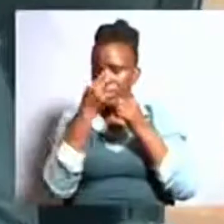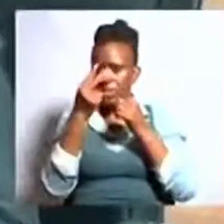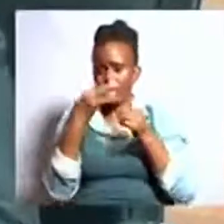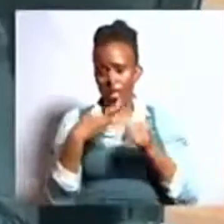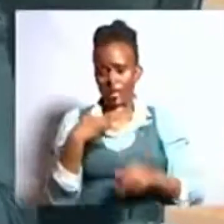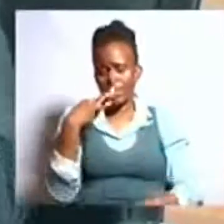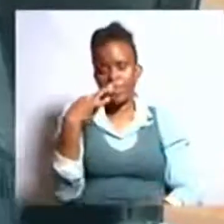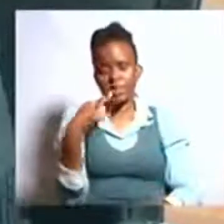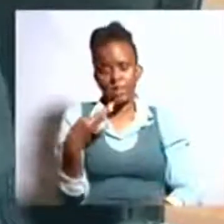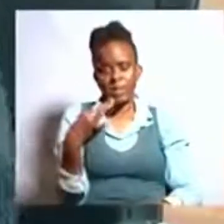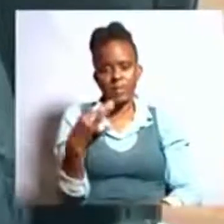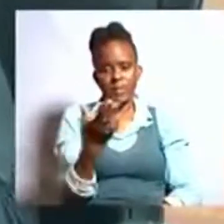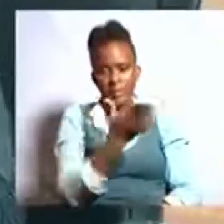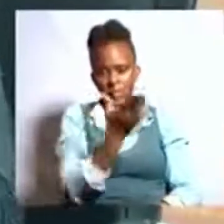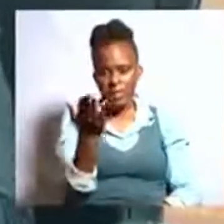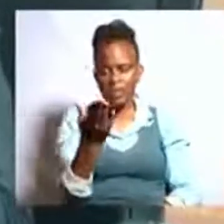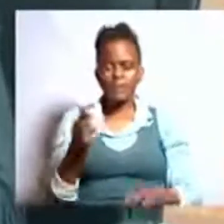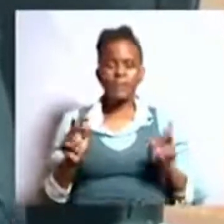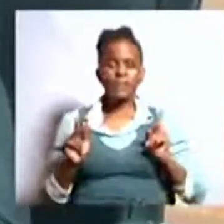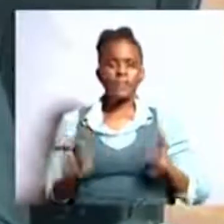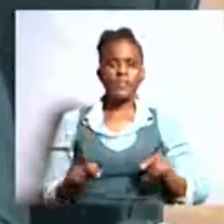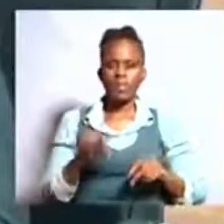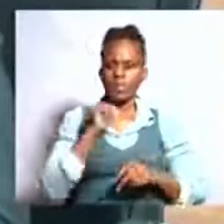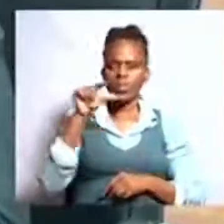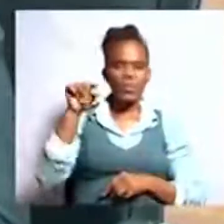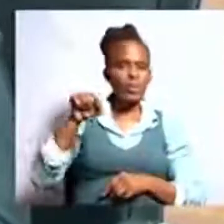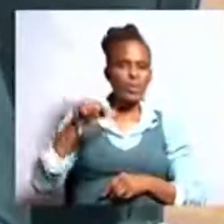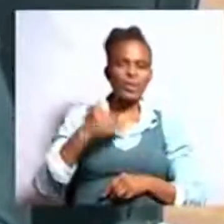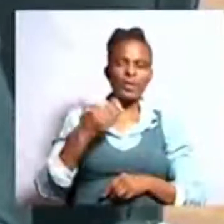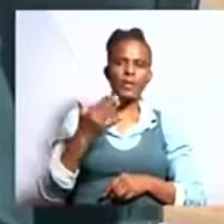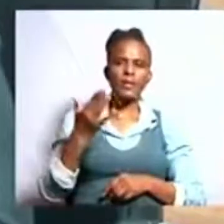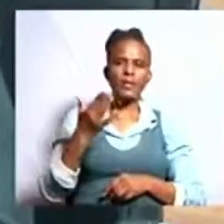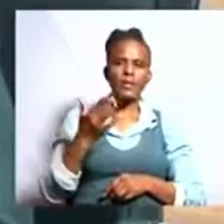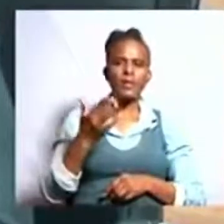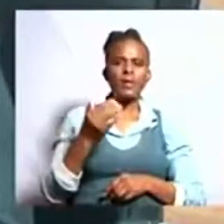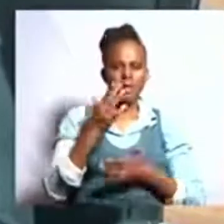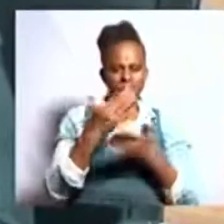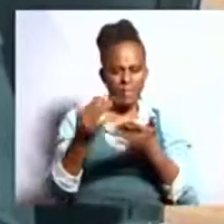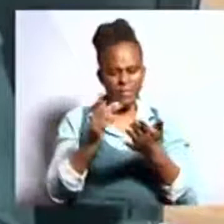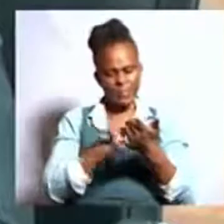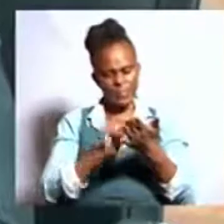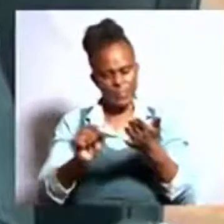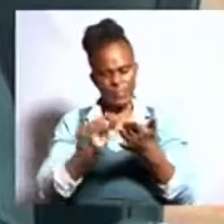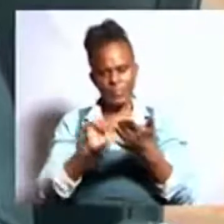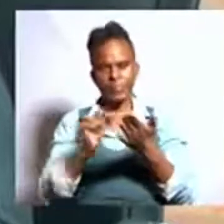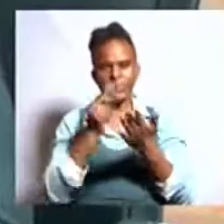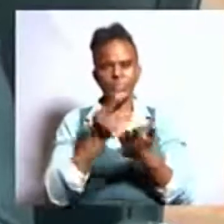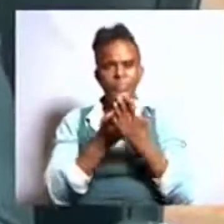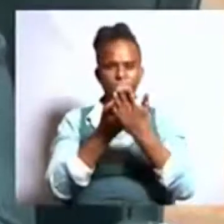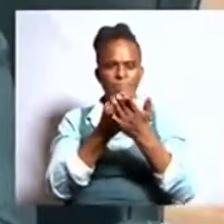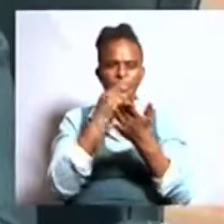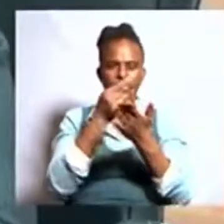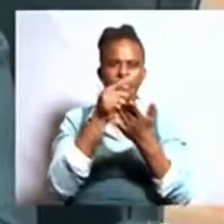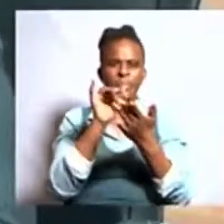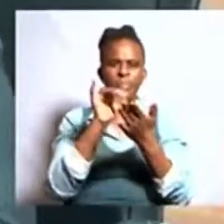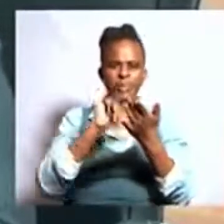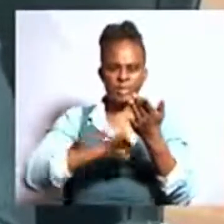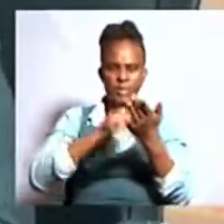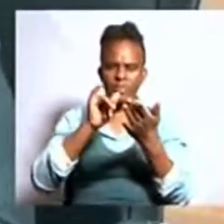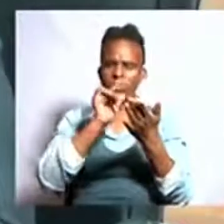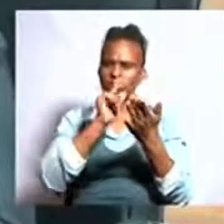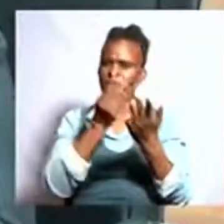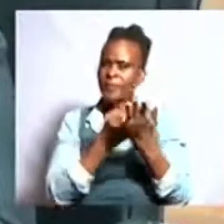application that this person does not qualify, was there something written to recommend, to say,